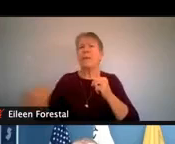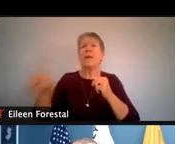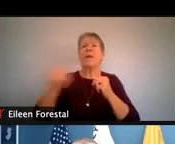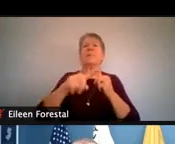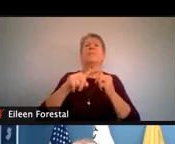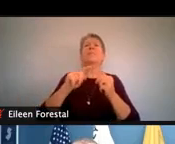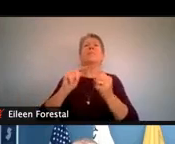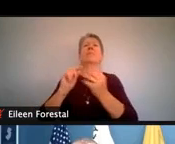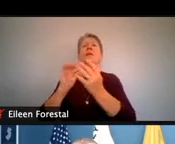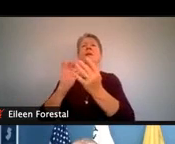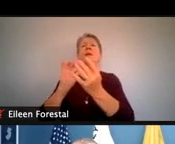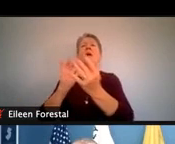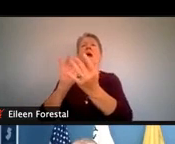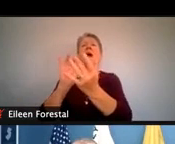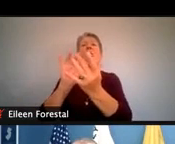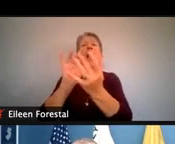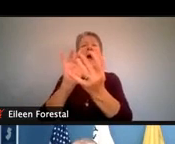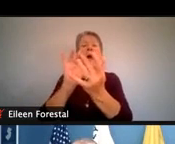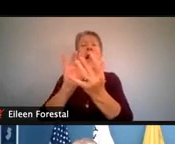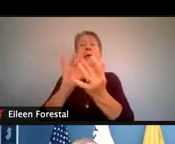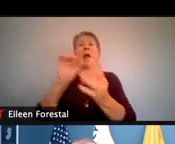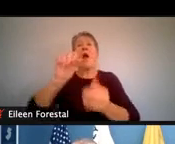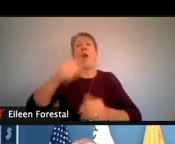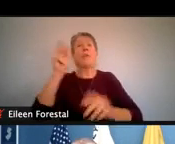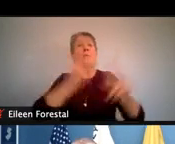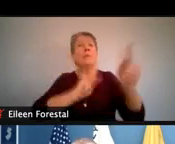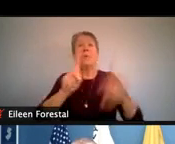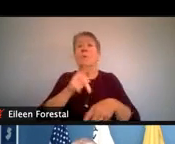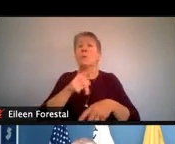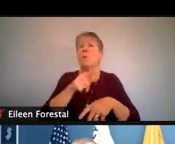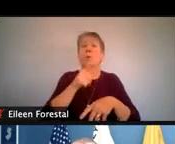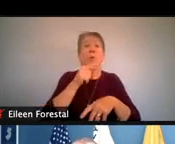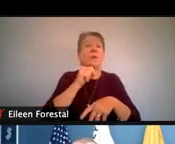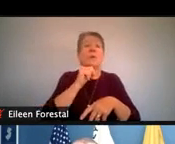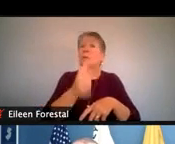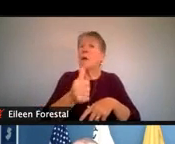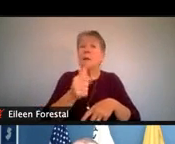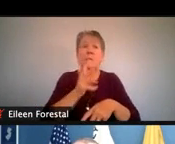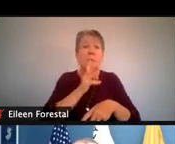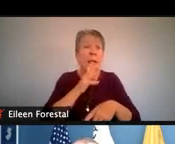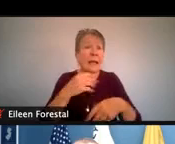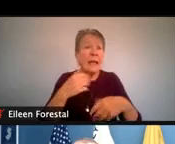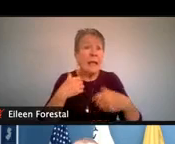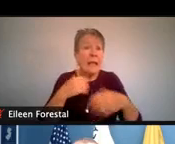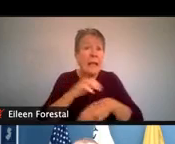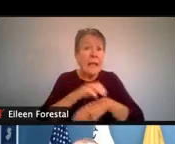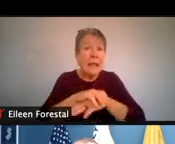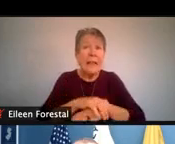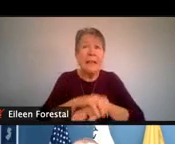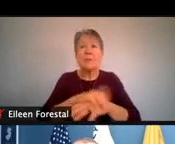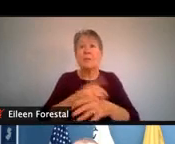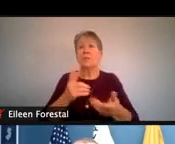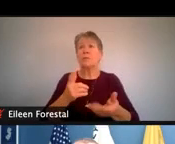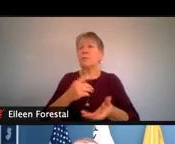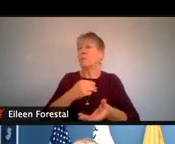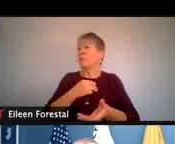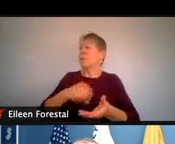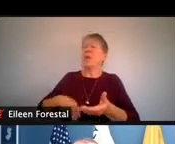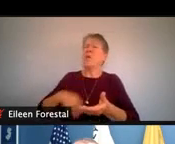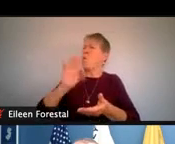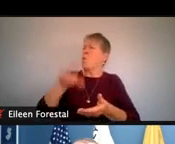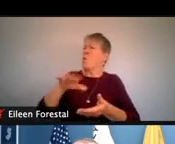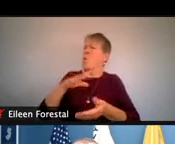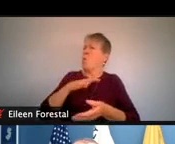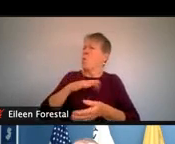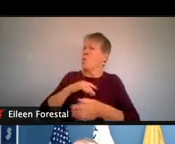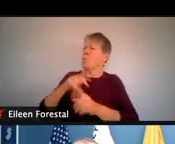more aggressively. Mayor Baraka is a great mayor, a great leader. This isn't the first time Newark's gone through this, right? So they